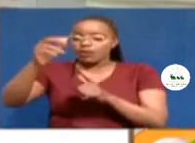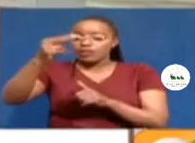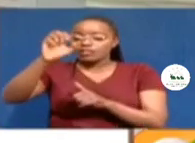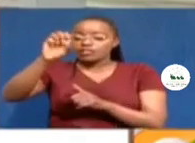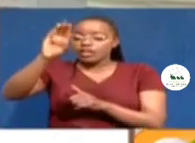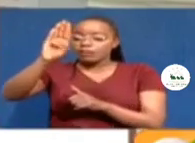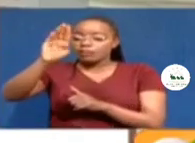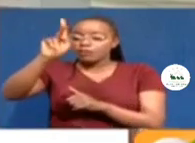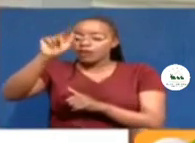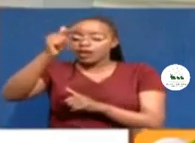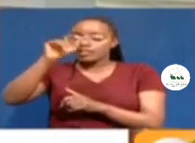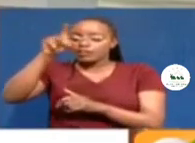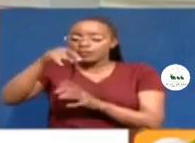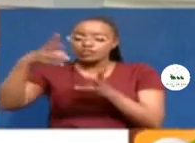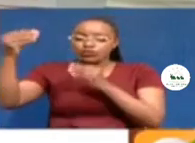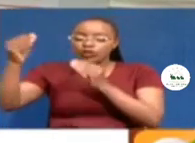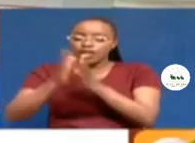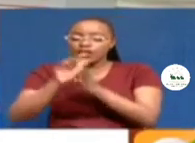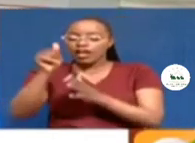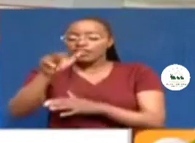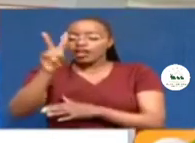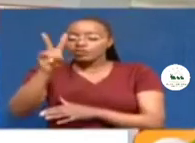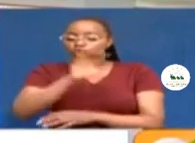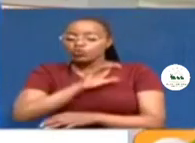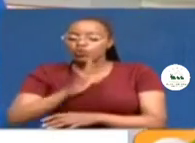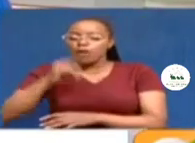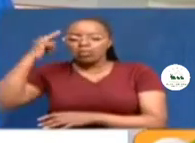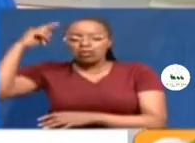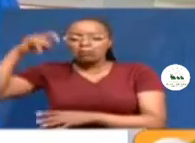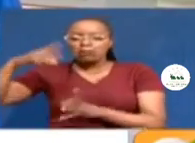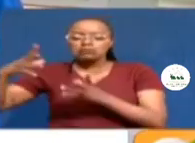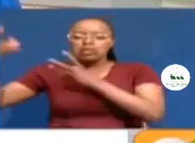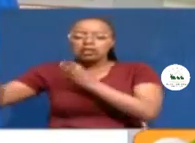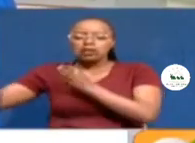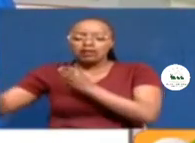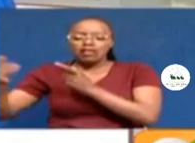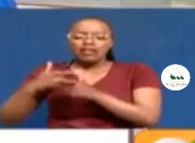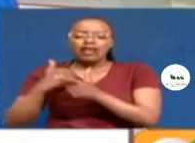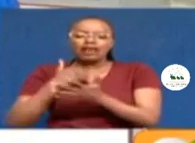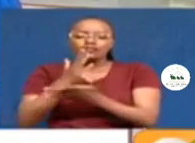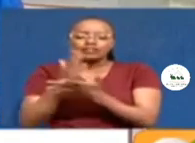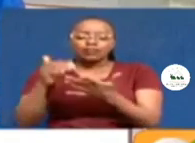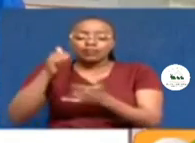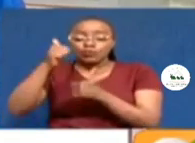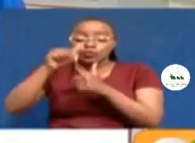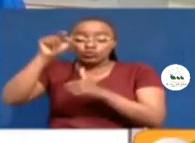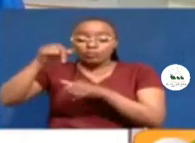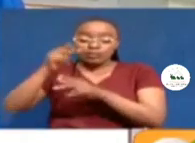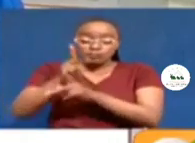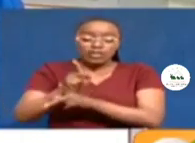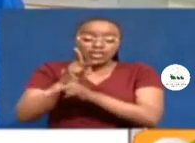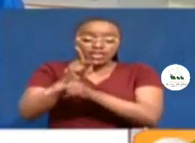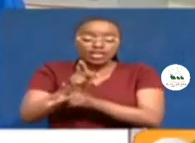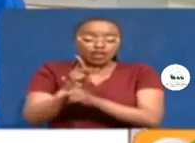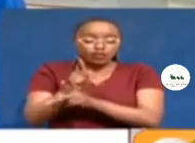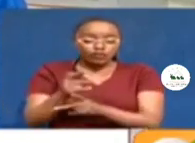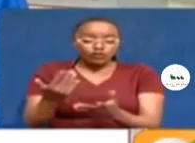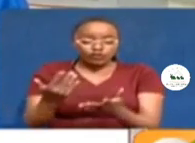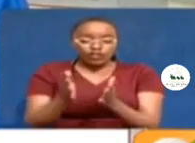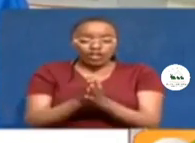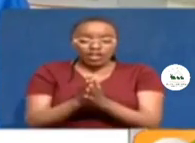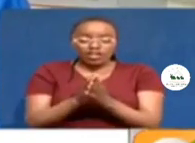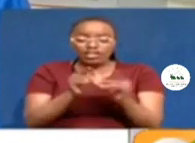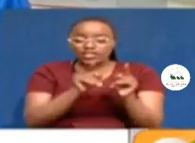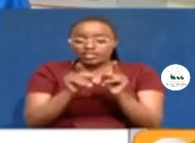go, the other two commissioners with him should go, is something to be watched. It is in